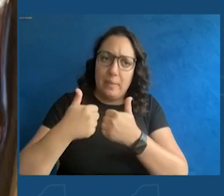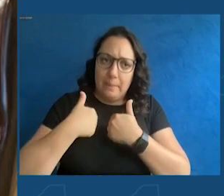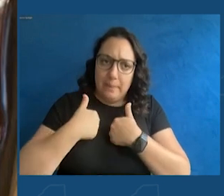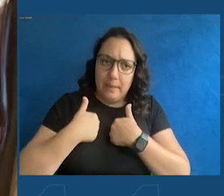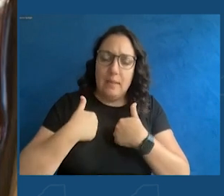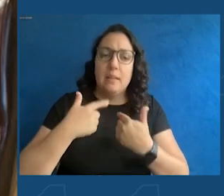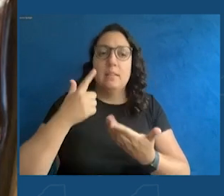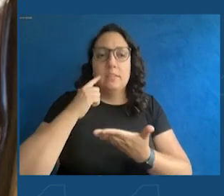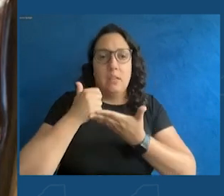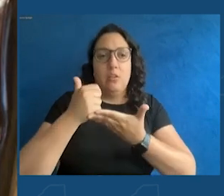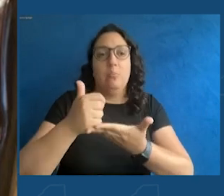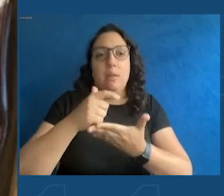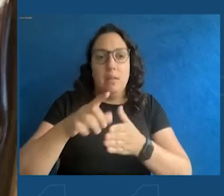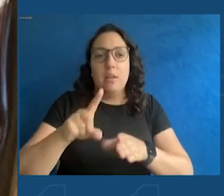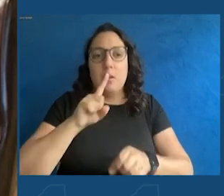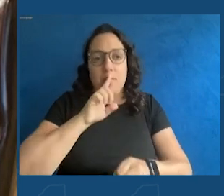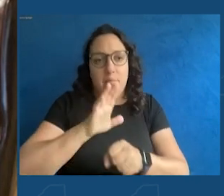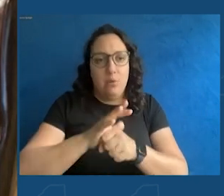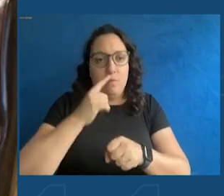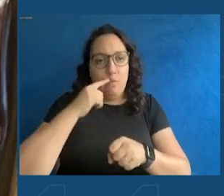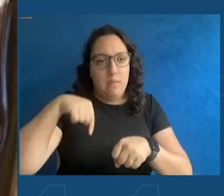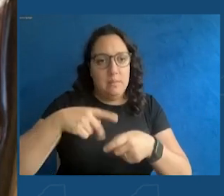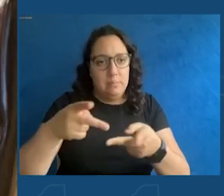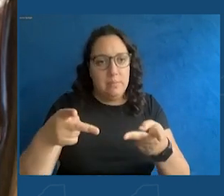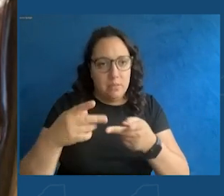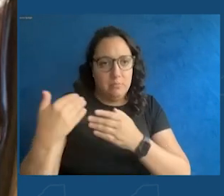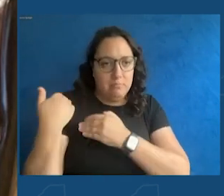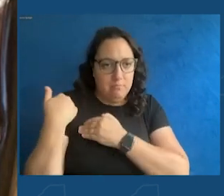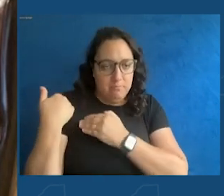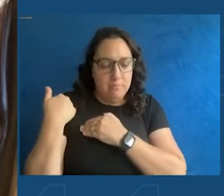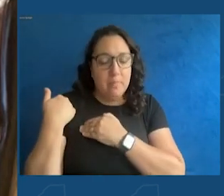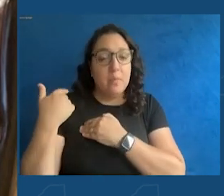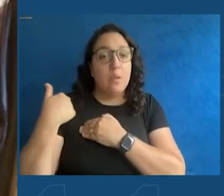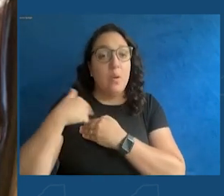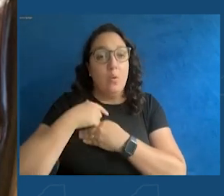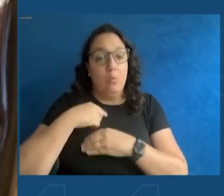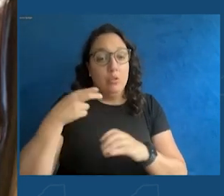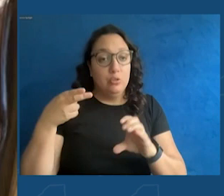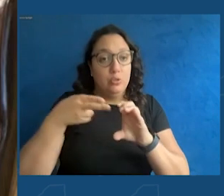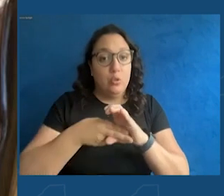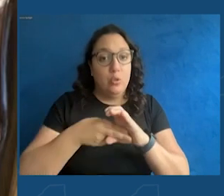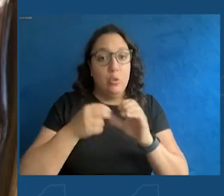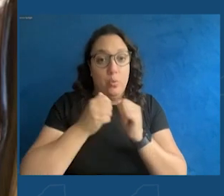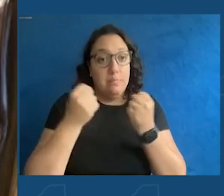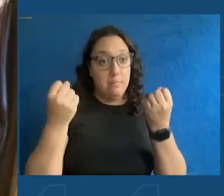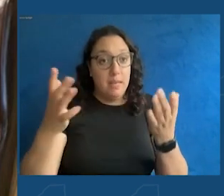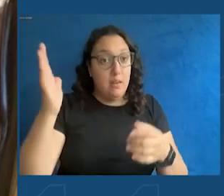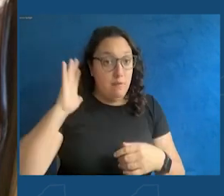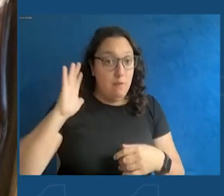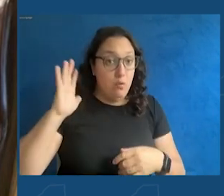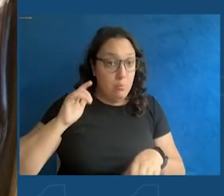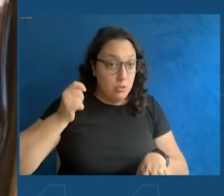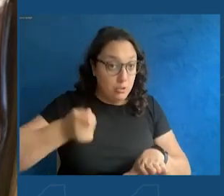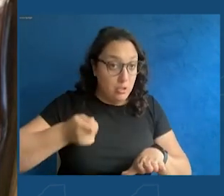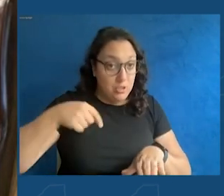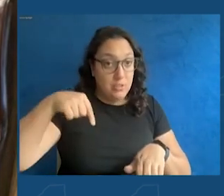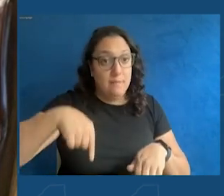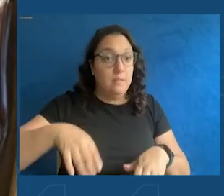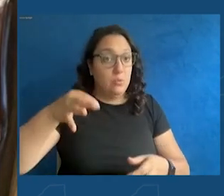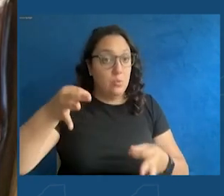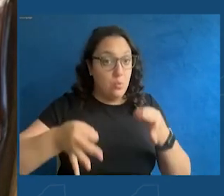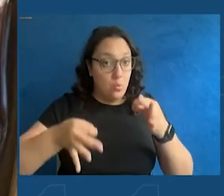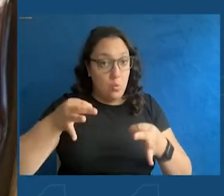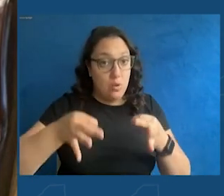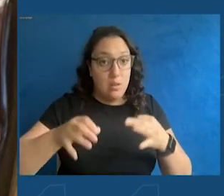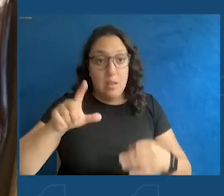this position. We are joined, as Chief Judge Wilson said, by a number of former judges of this court: Chief Judge